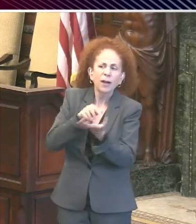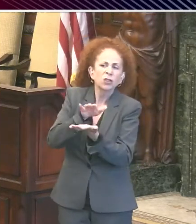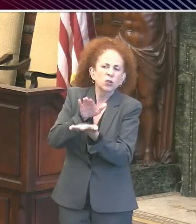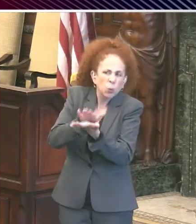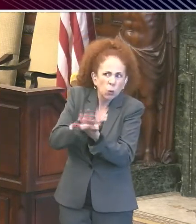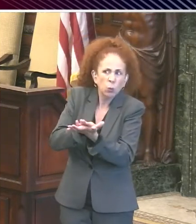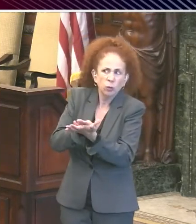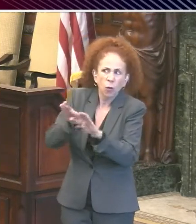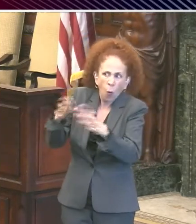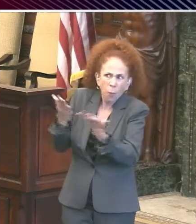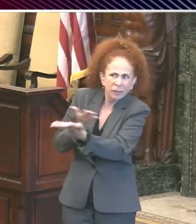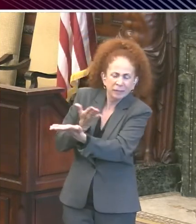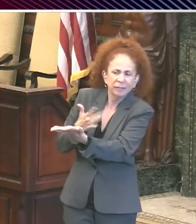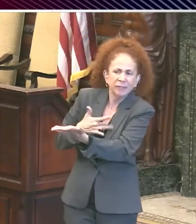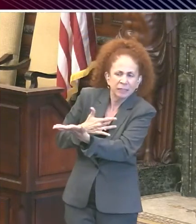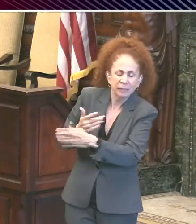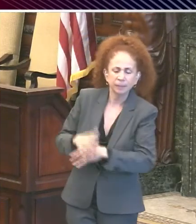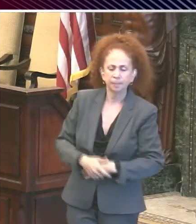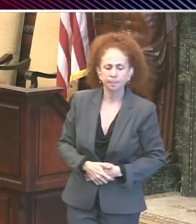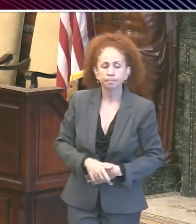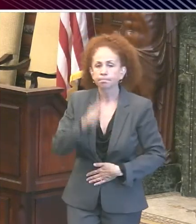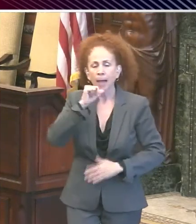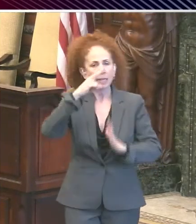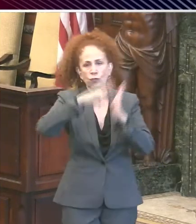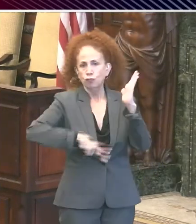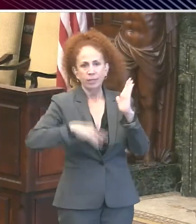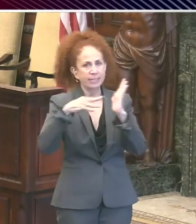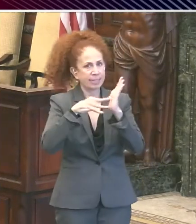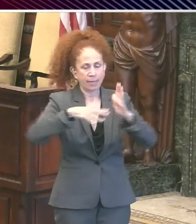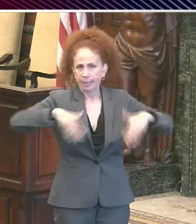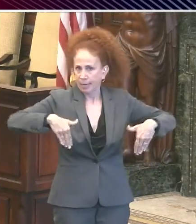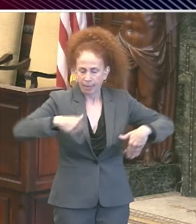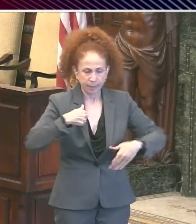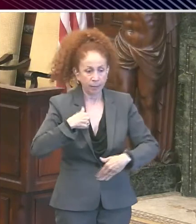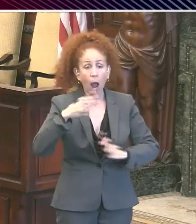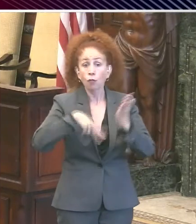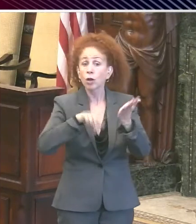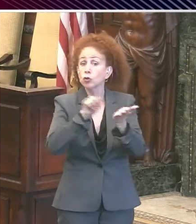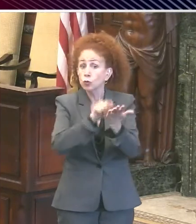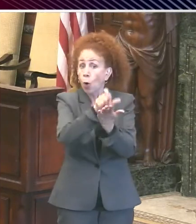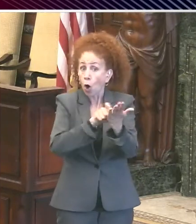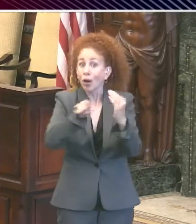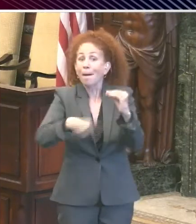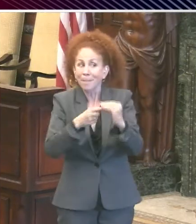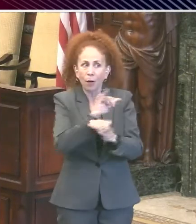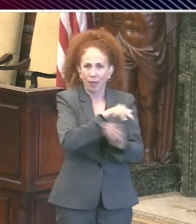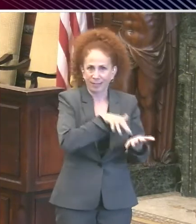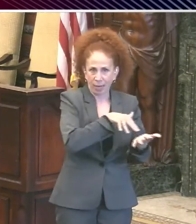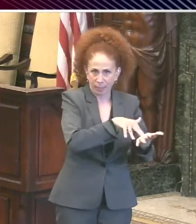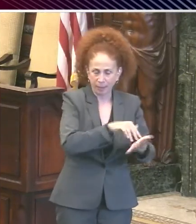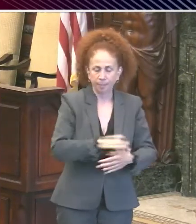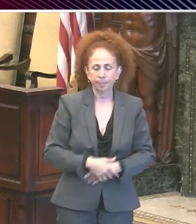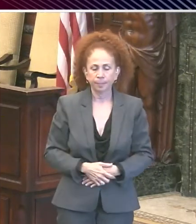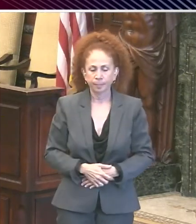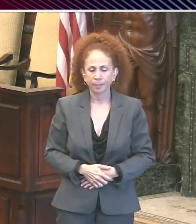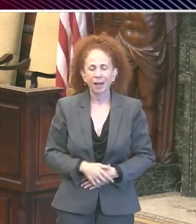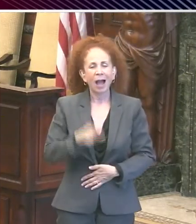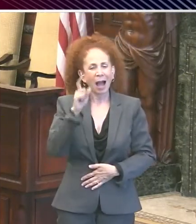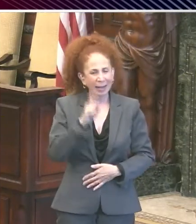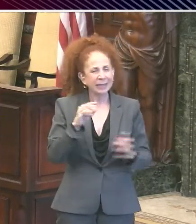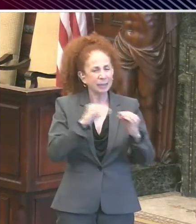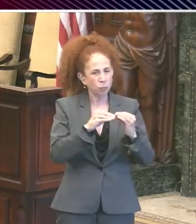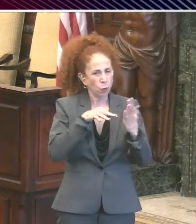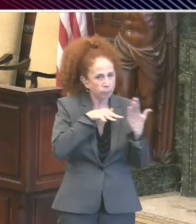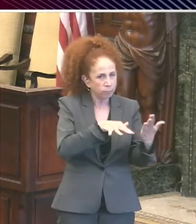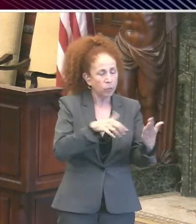schools. I didn't read the study itself. I read a newspaper article about the study. I need to look at more. I know one